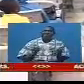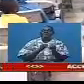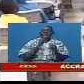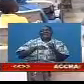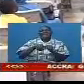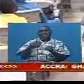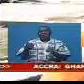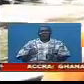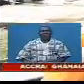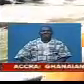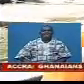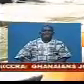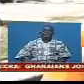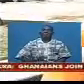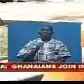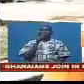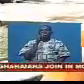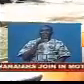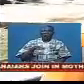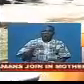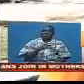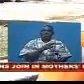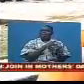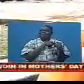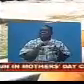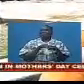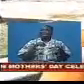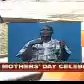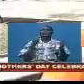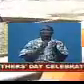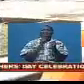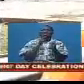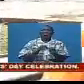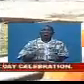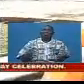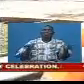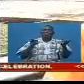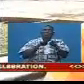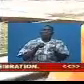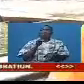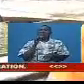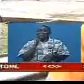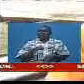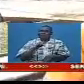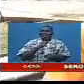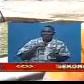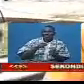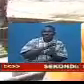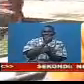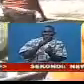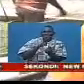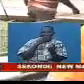than what has been done. The role mothers play in the society, if we don't even put mothers in the strategic